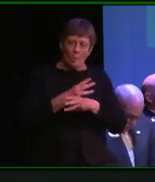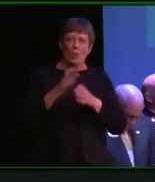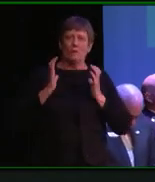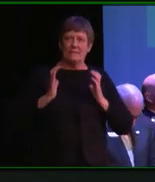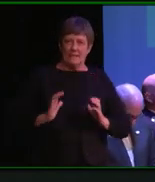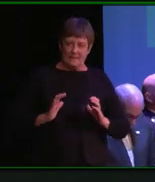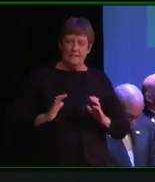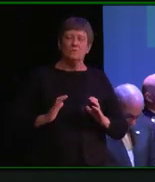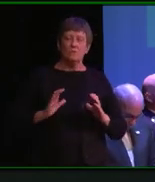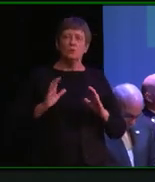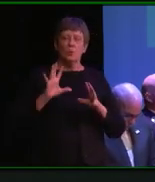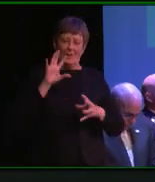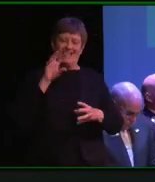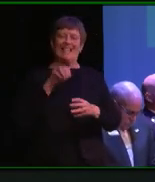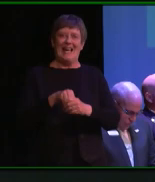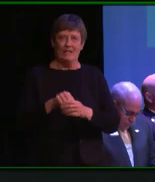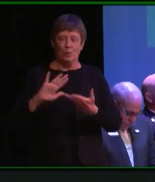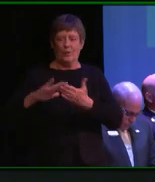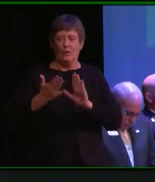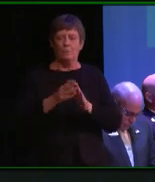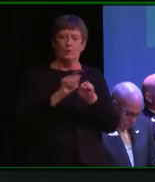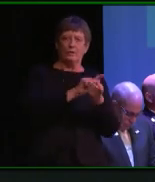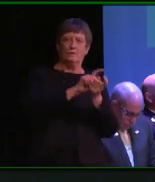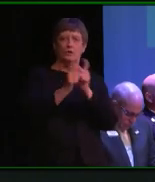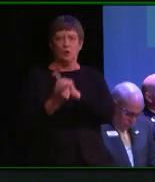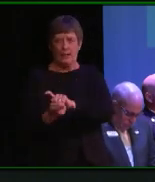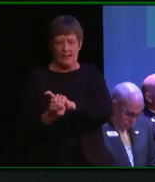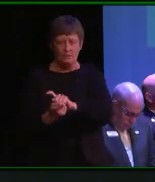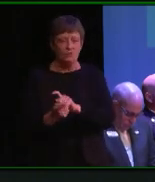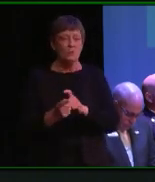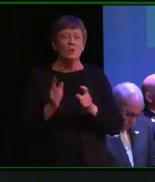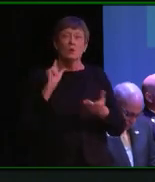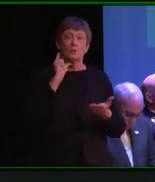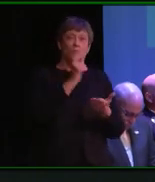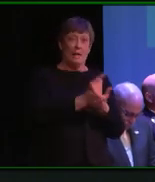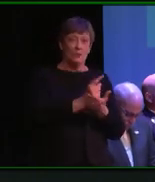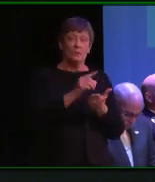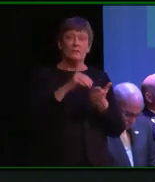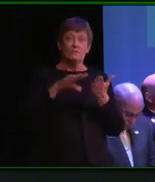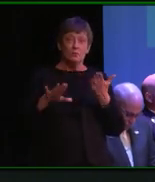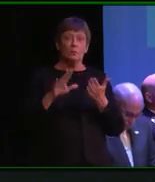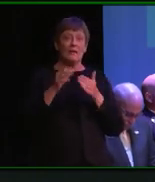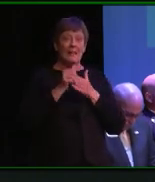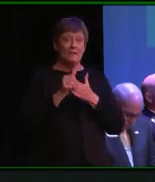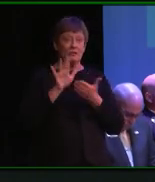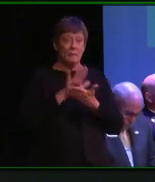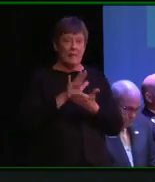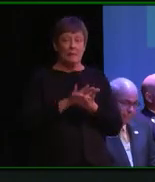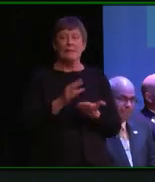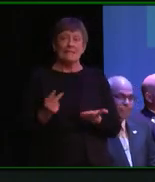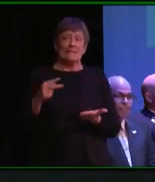their communities. Would graduates of the Student Leadership Academy please stand to be recognized?